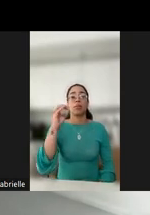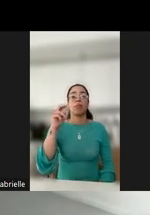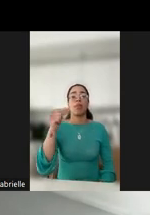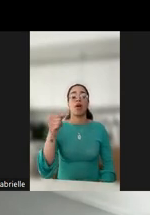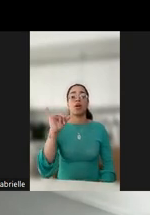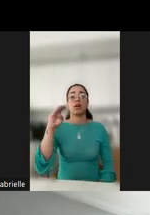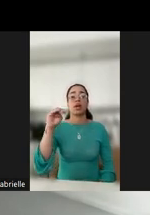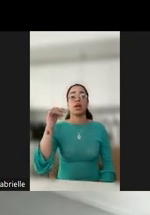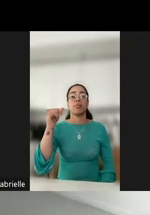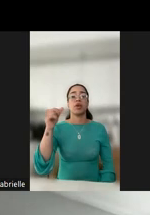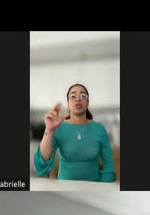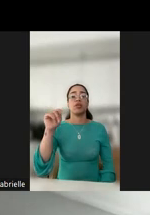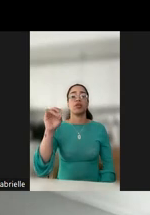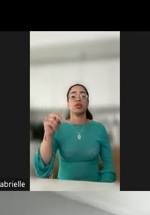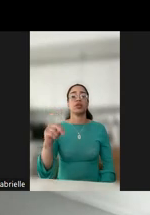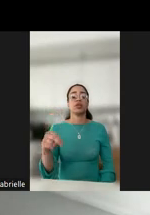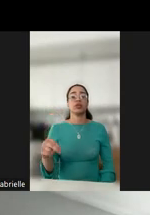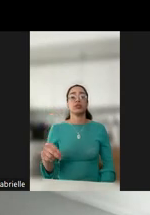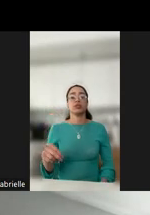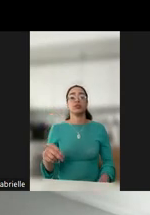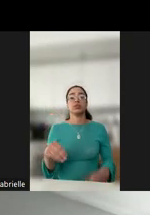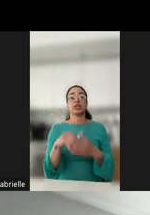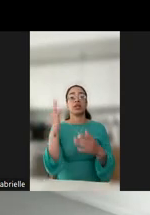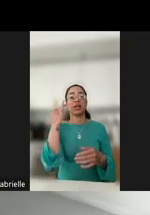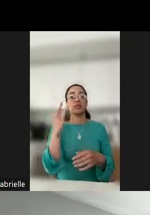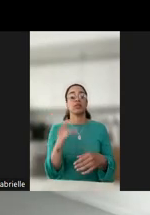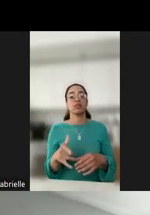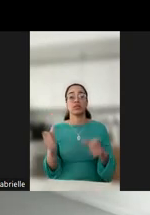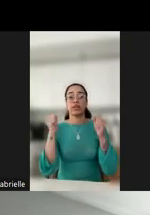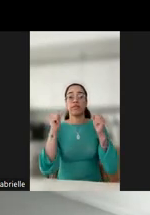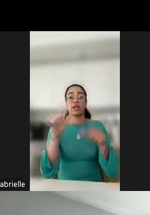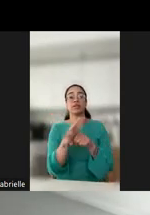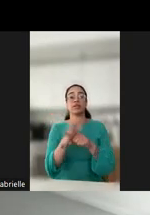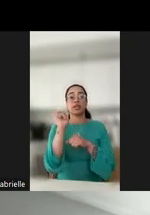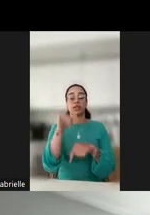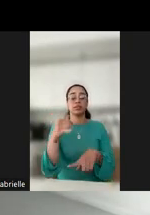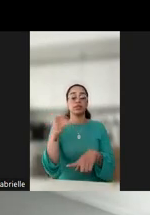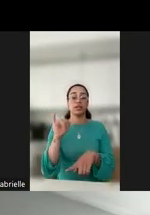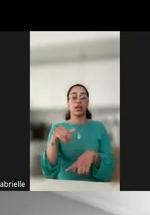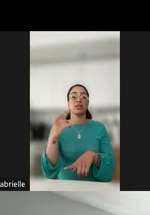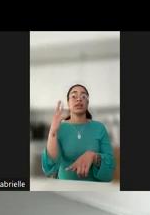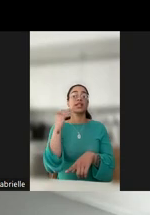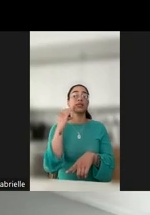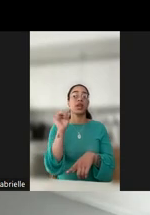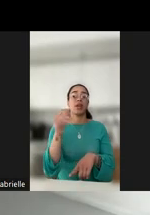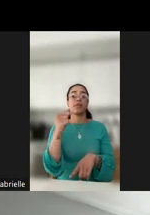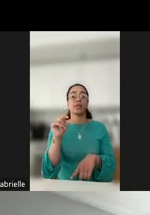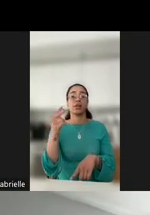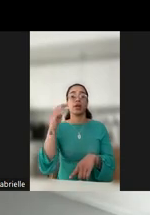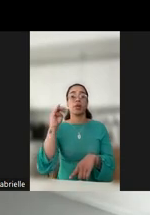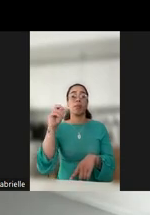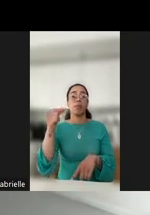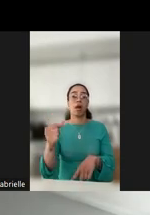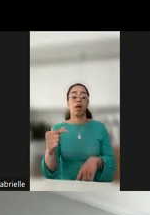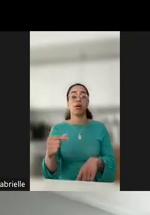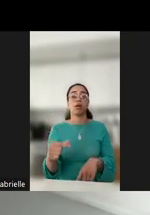to California, Fresno, because that is the expertise of the Hmong that we came from. Our expertise is working